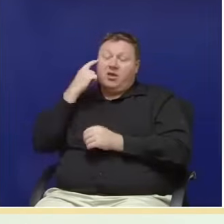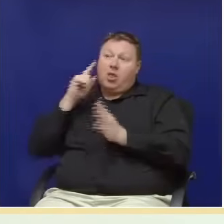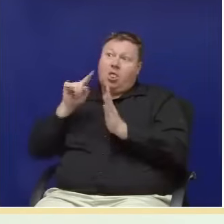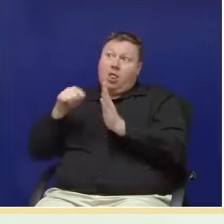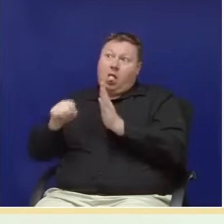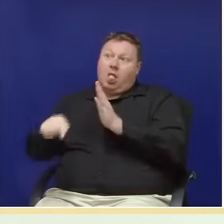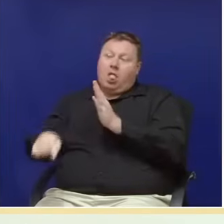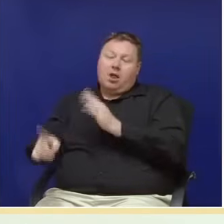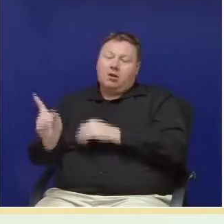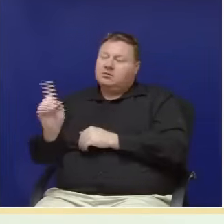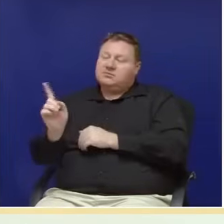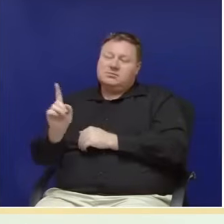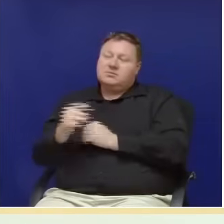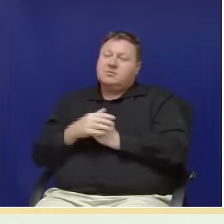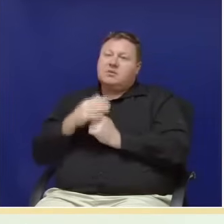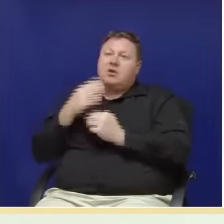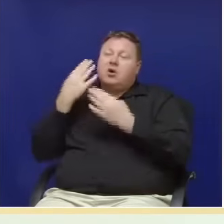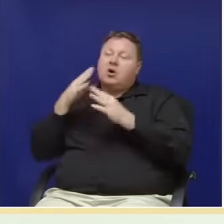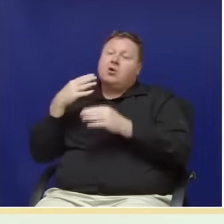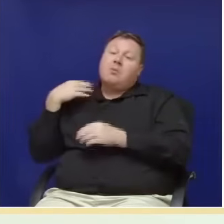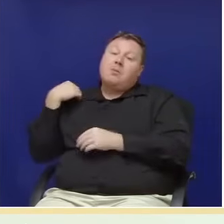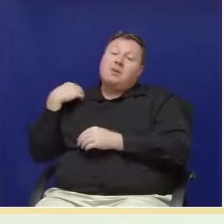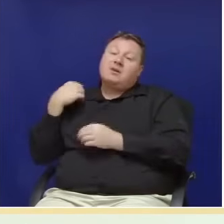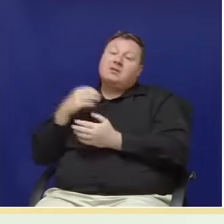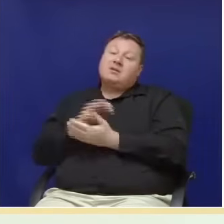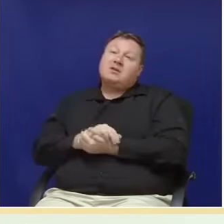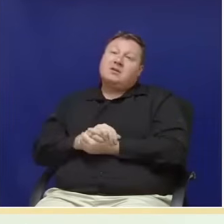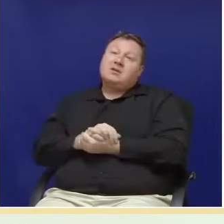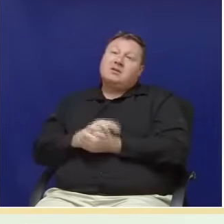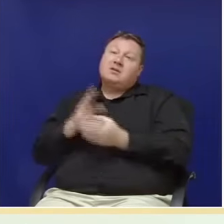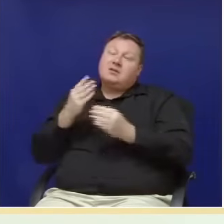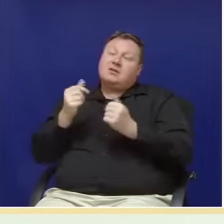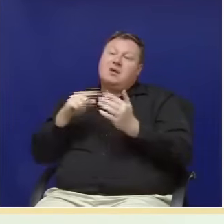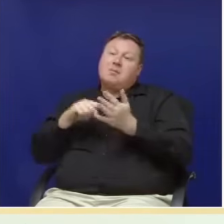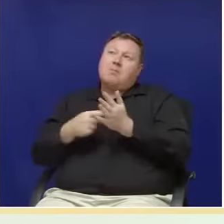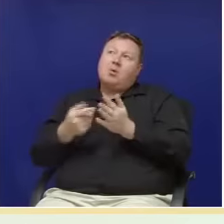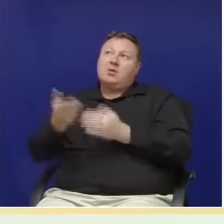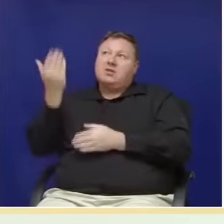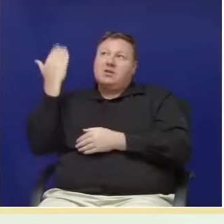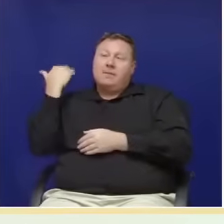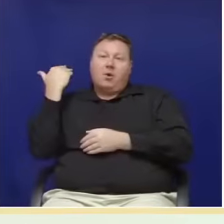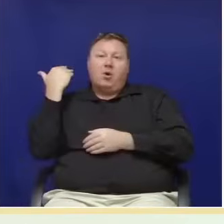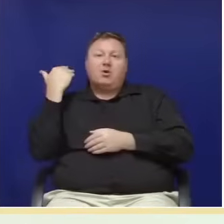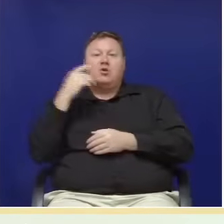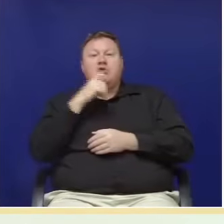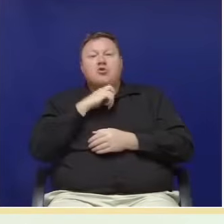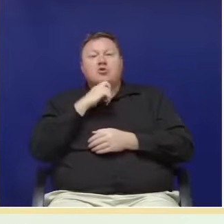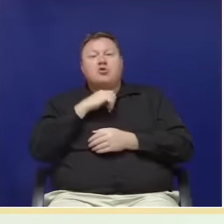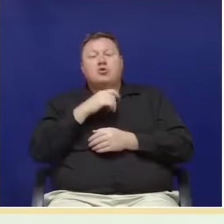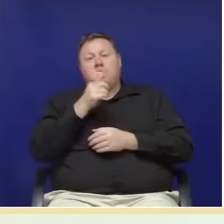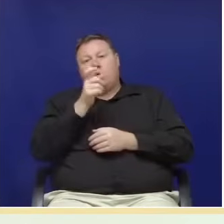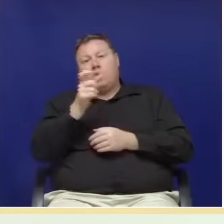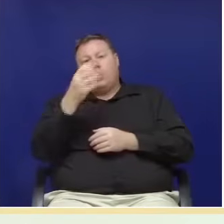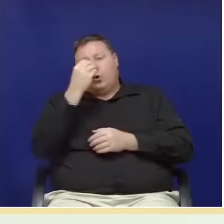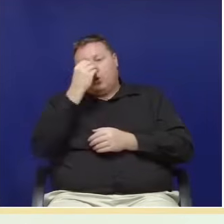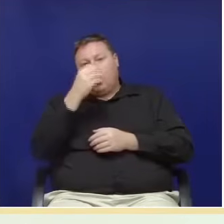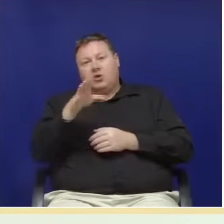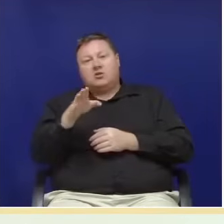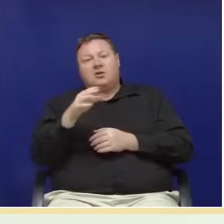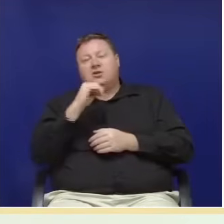the merits. Honorable Minister, at some points in the past, the use of the words nonsense has been